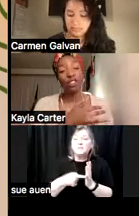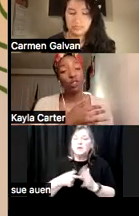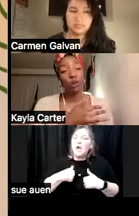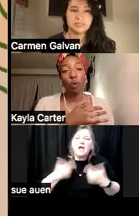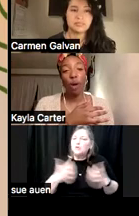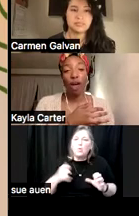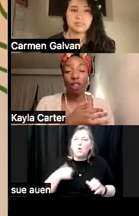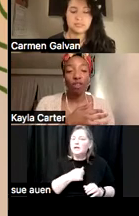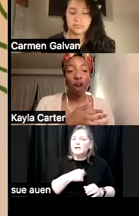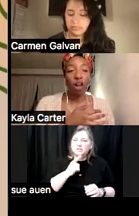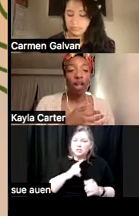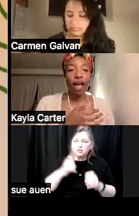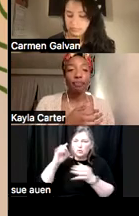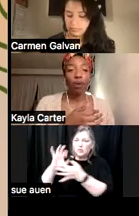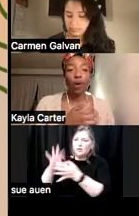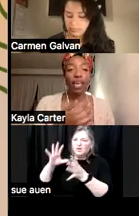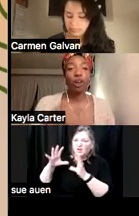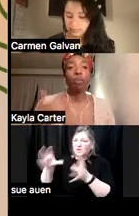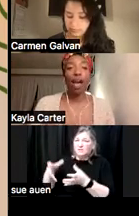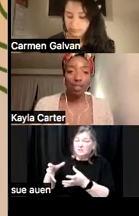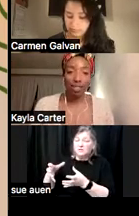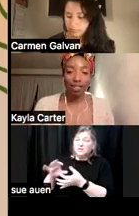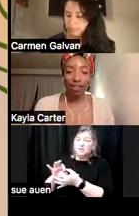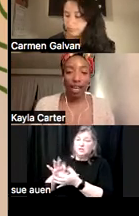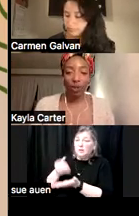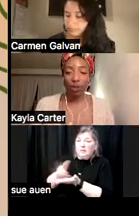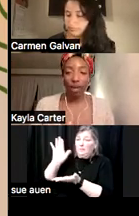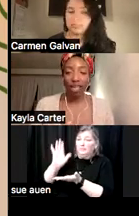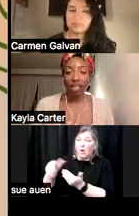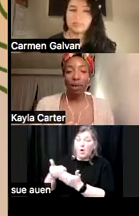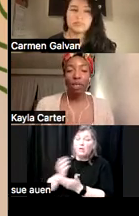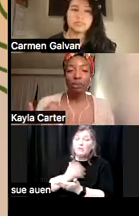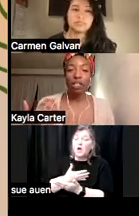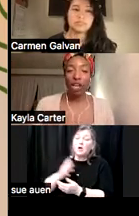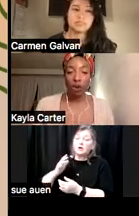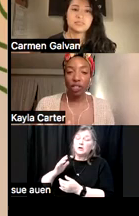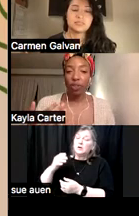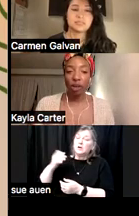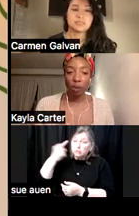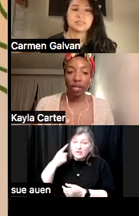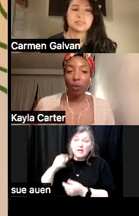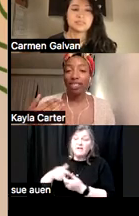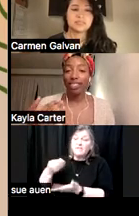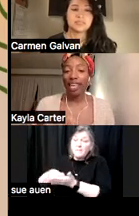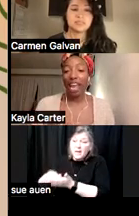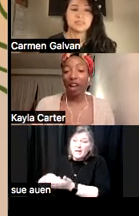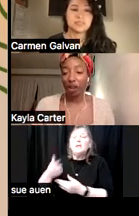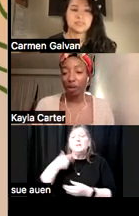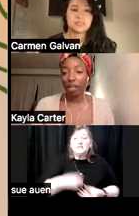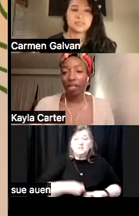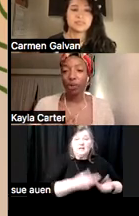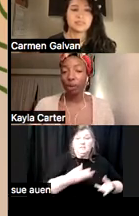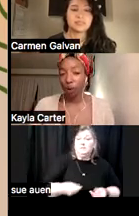us all to sweep away all of our ways and our practices of engaging with money, because being generous with our community, wanting to take care of